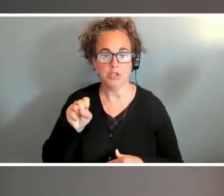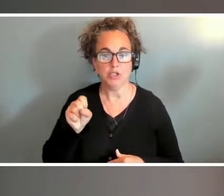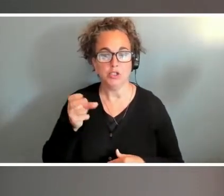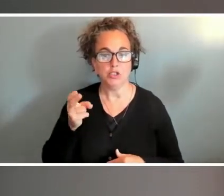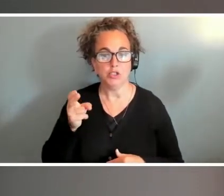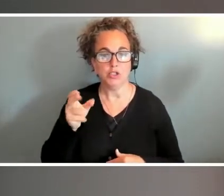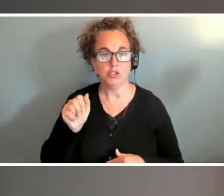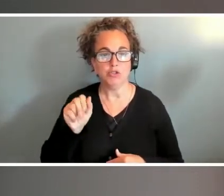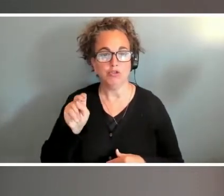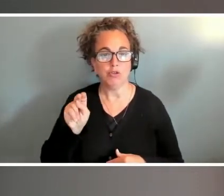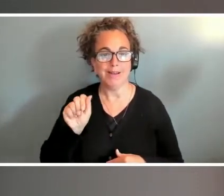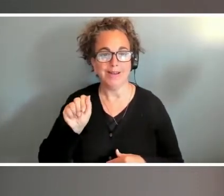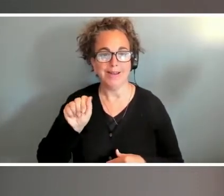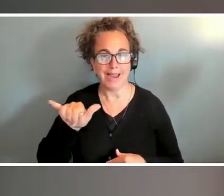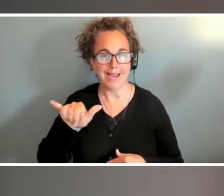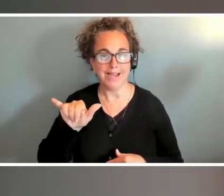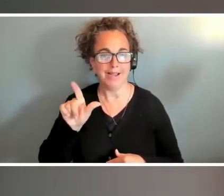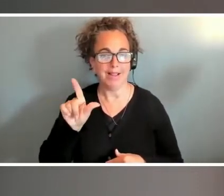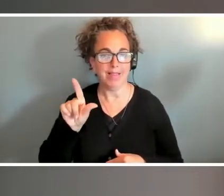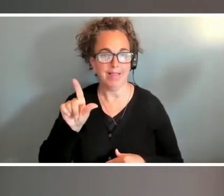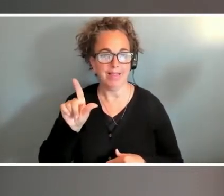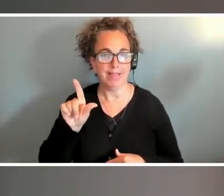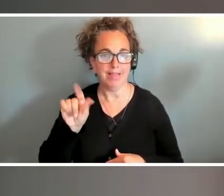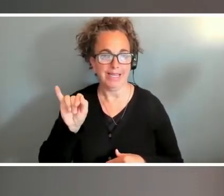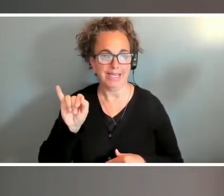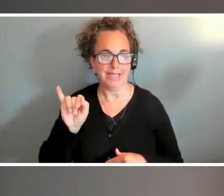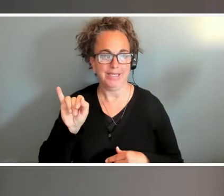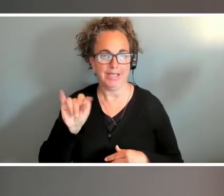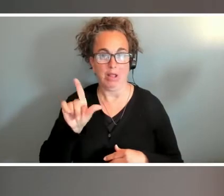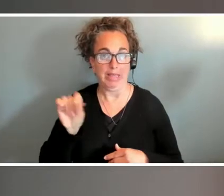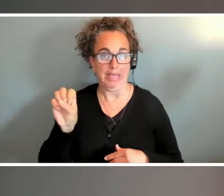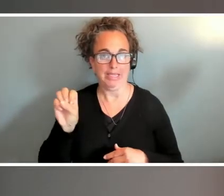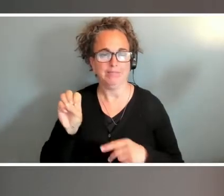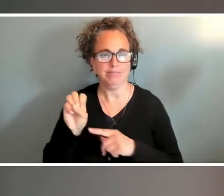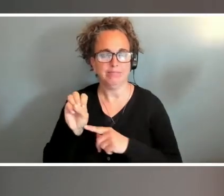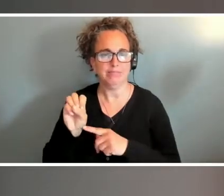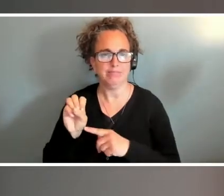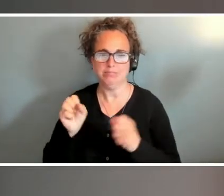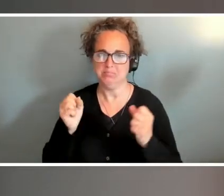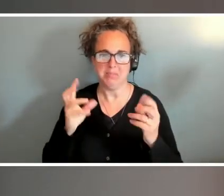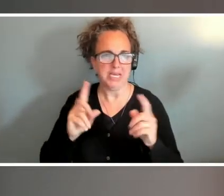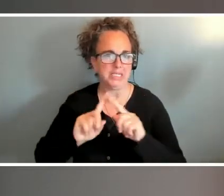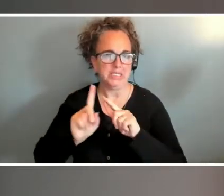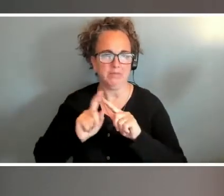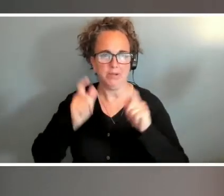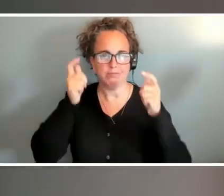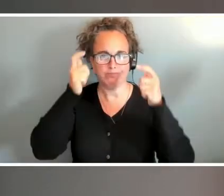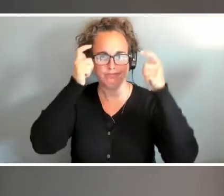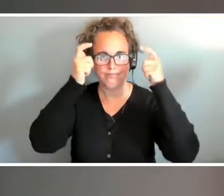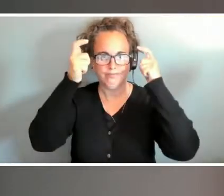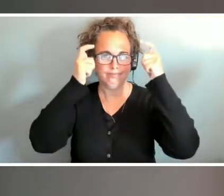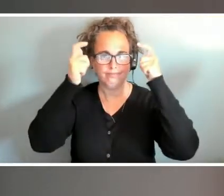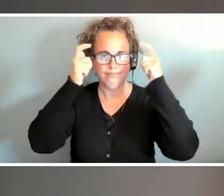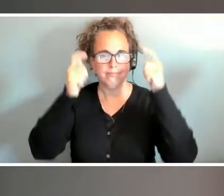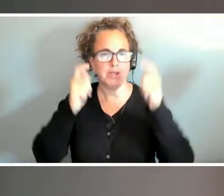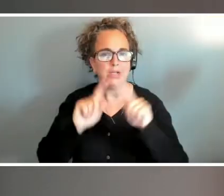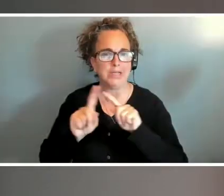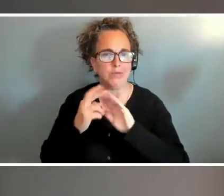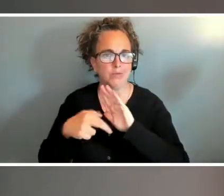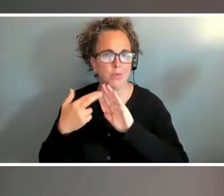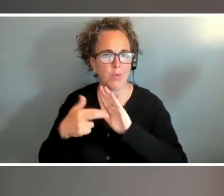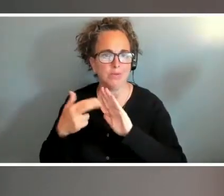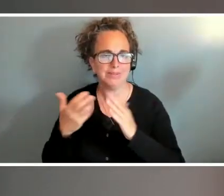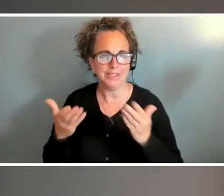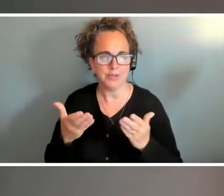longtime colleague who wears many hats in the National Center for Primary Care. Today, she'll be